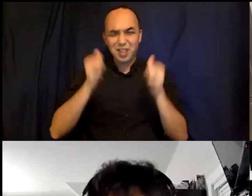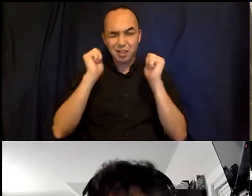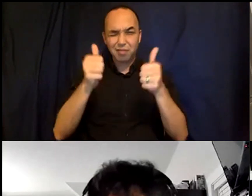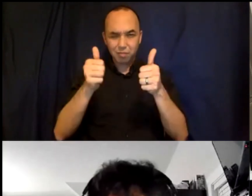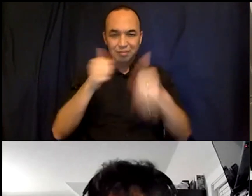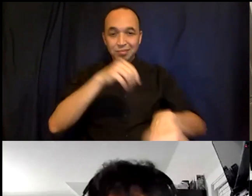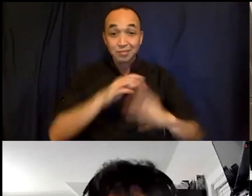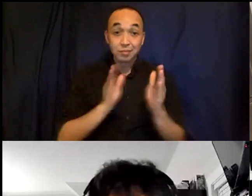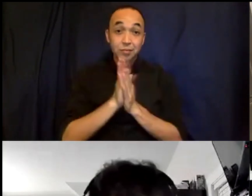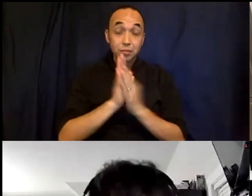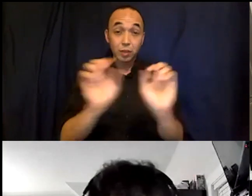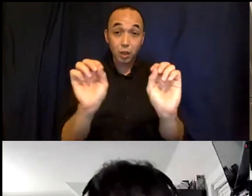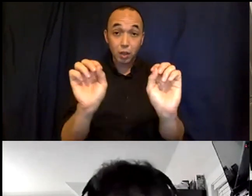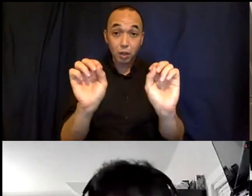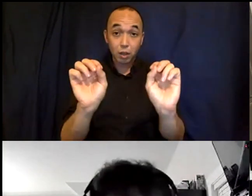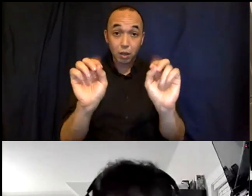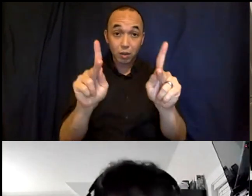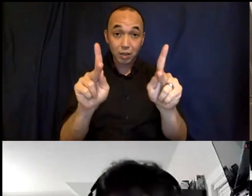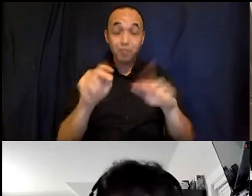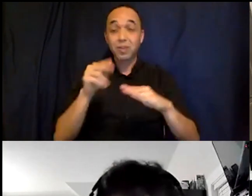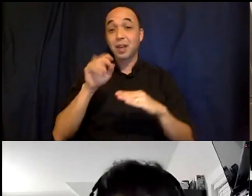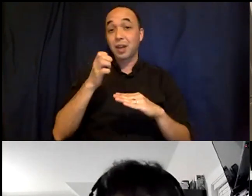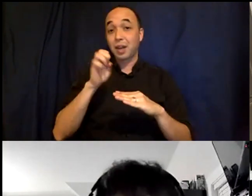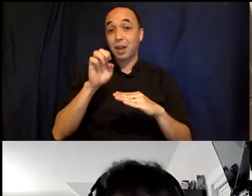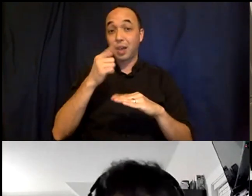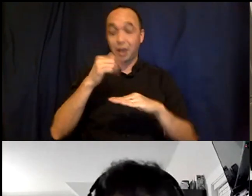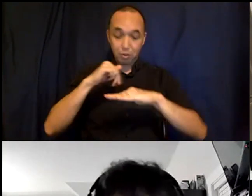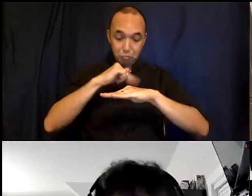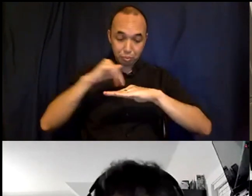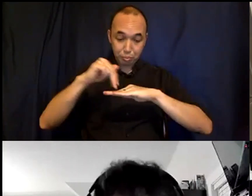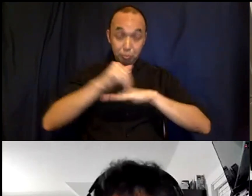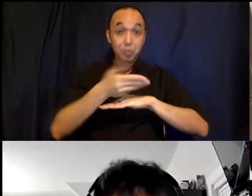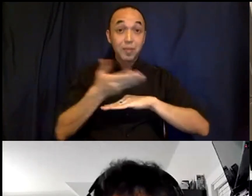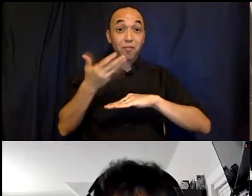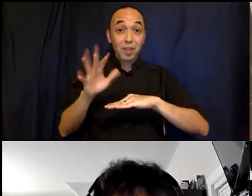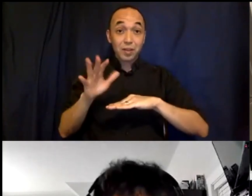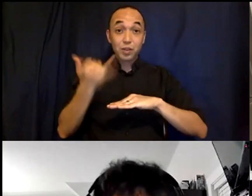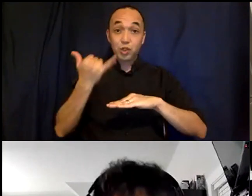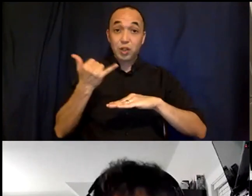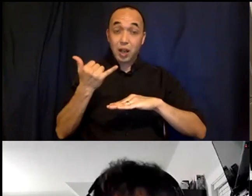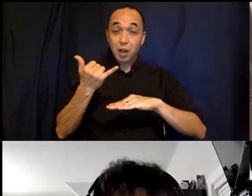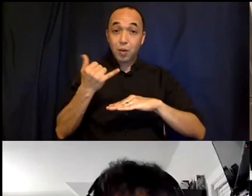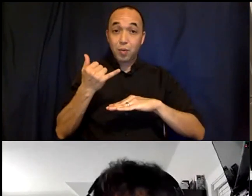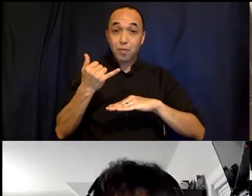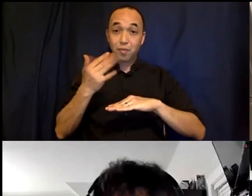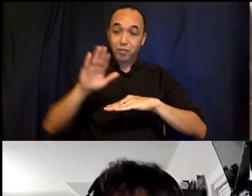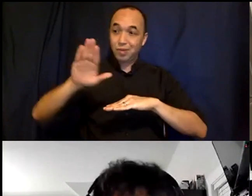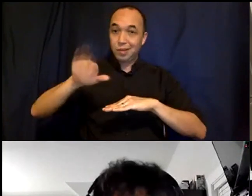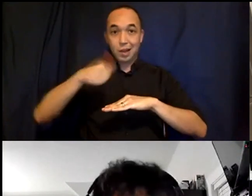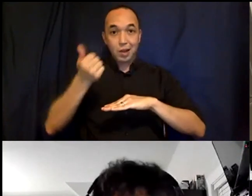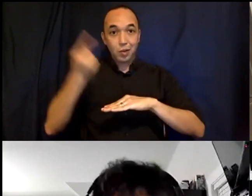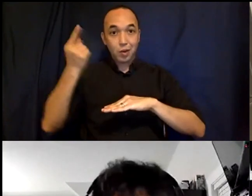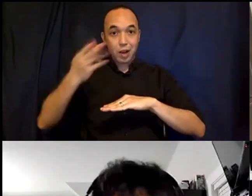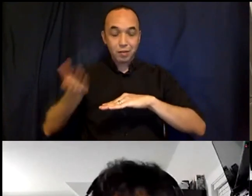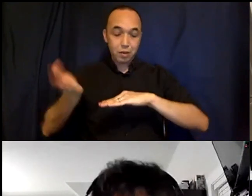We got egg around the edge. Now we're just going to match up all of our tops to the bottoms as